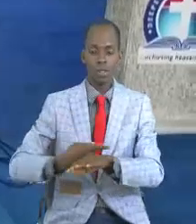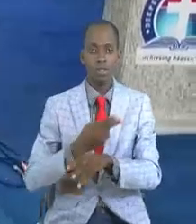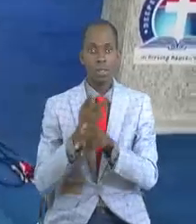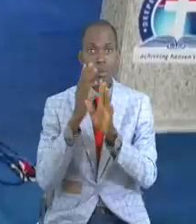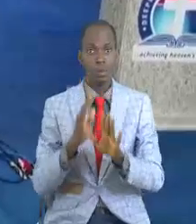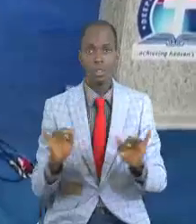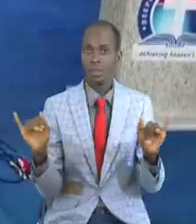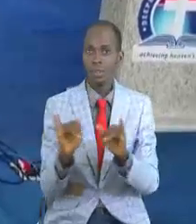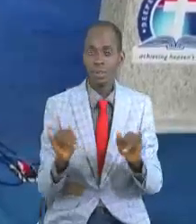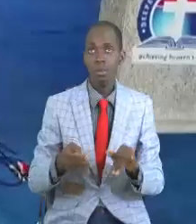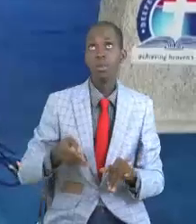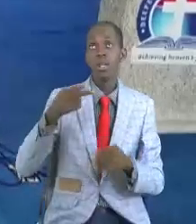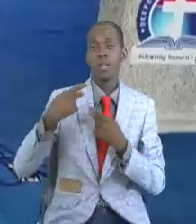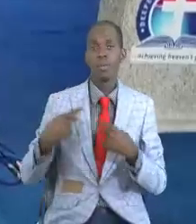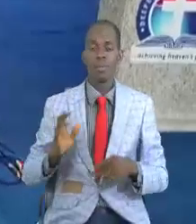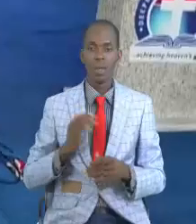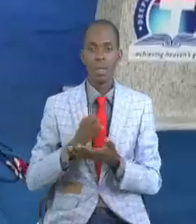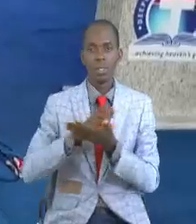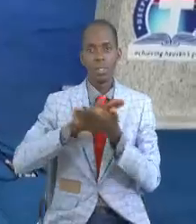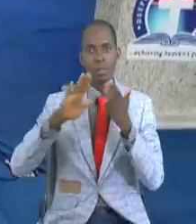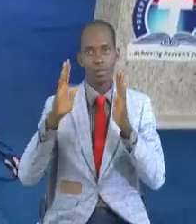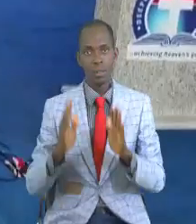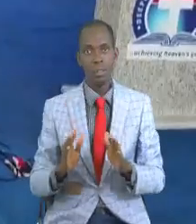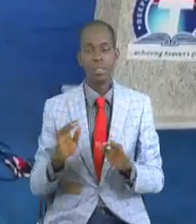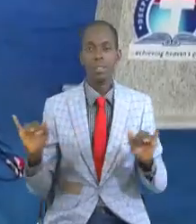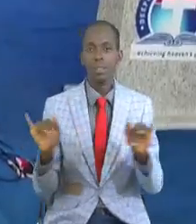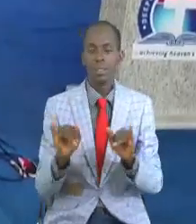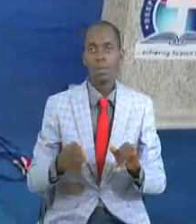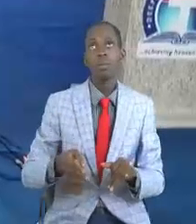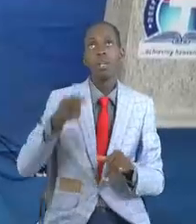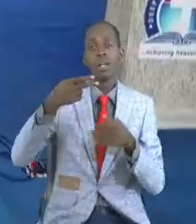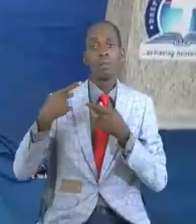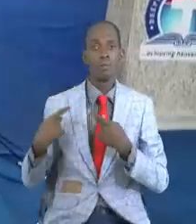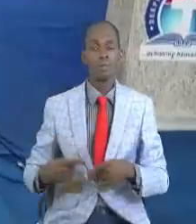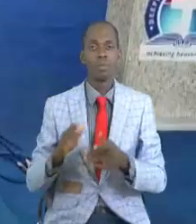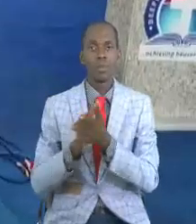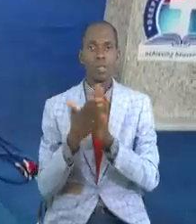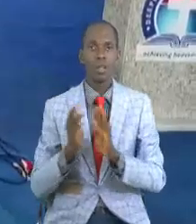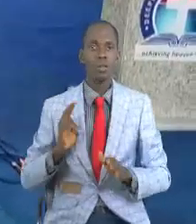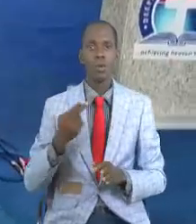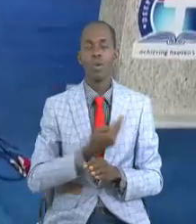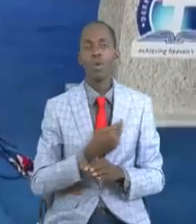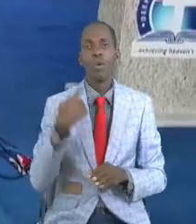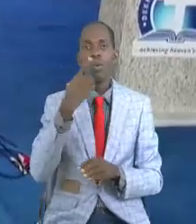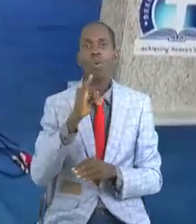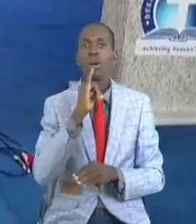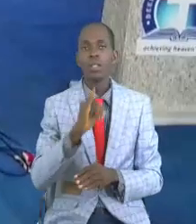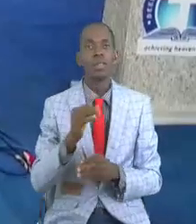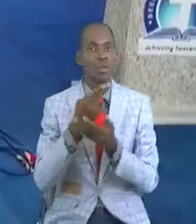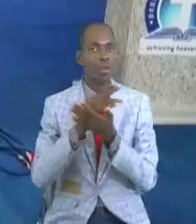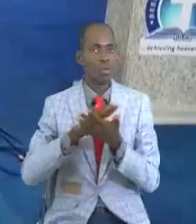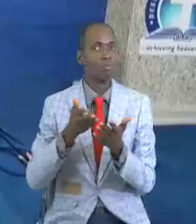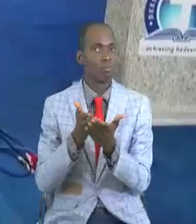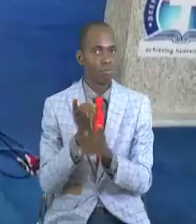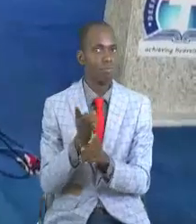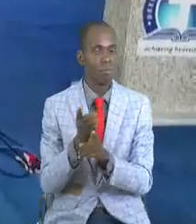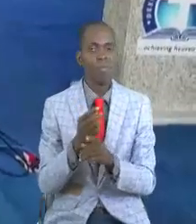priest a sanctifier for such an high priest became us who is holy just christ unless that's